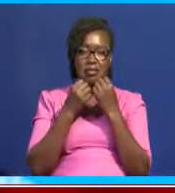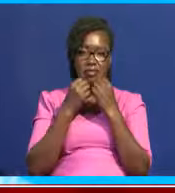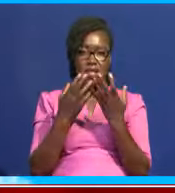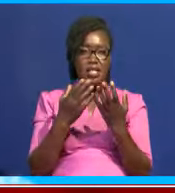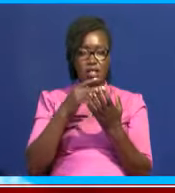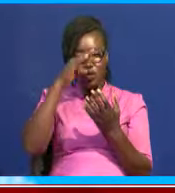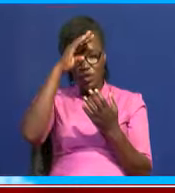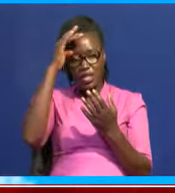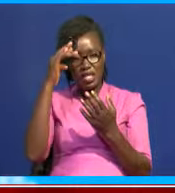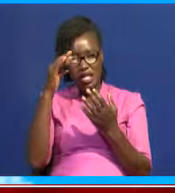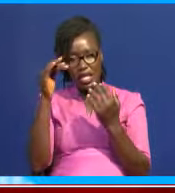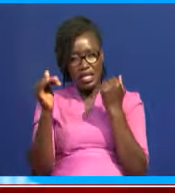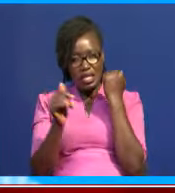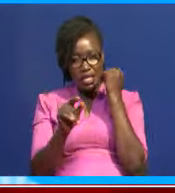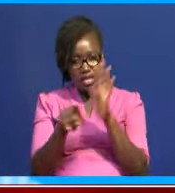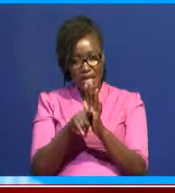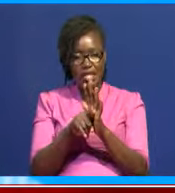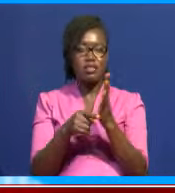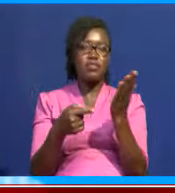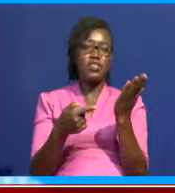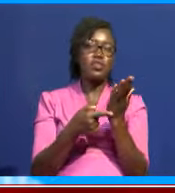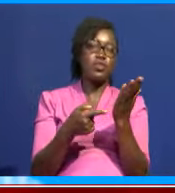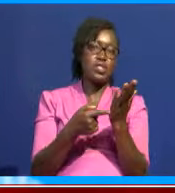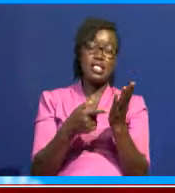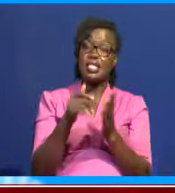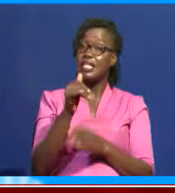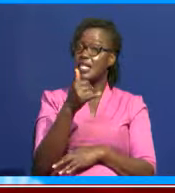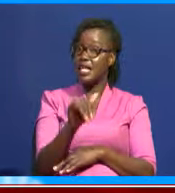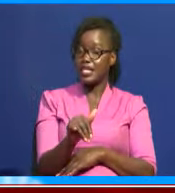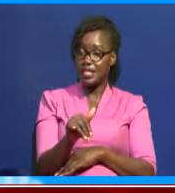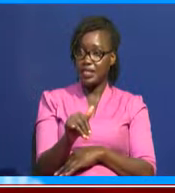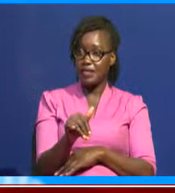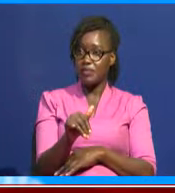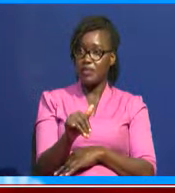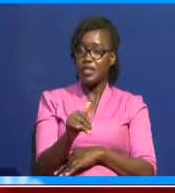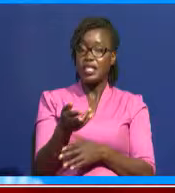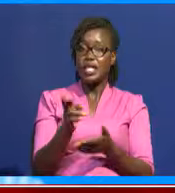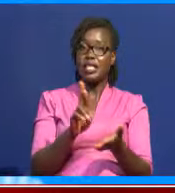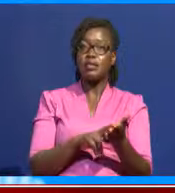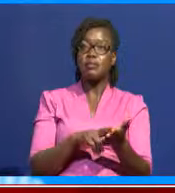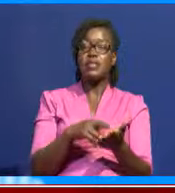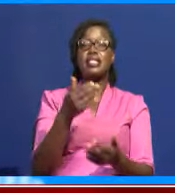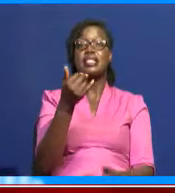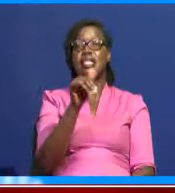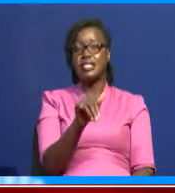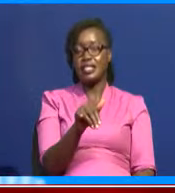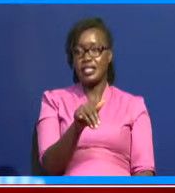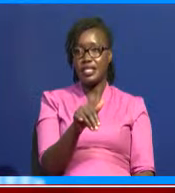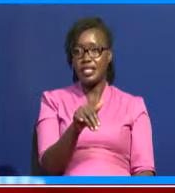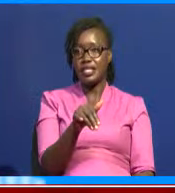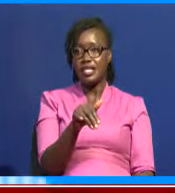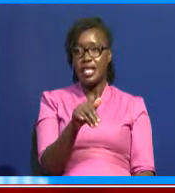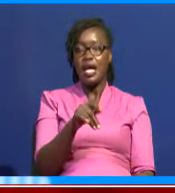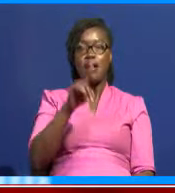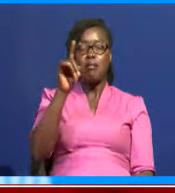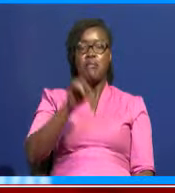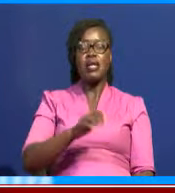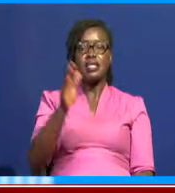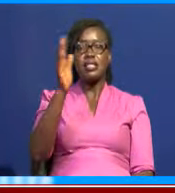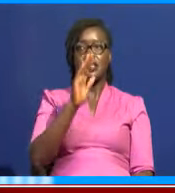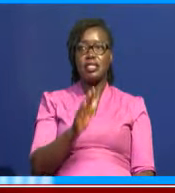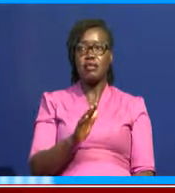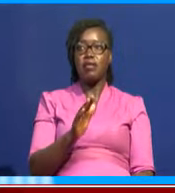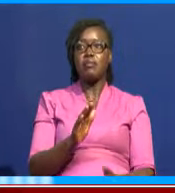theoretically unsound technologies. Yet, and I repeat, yet, this must never be